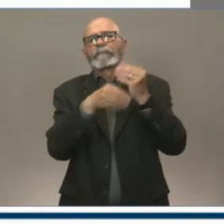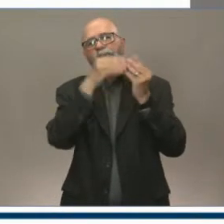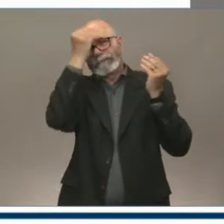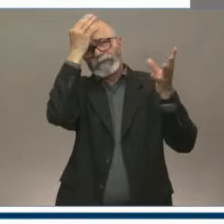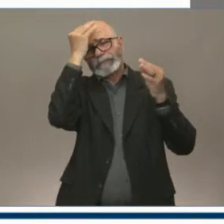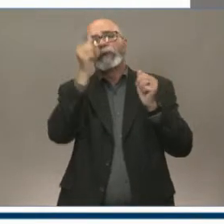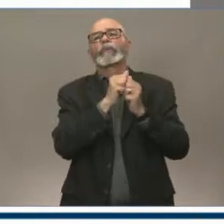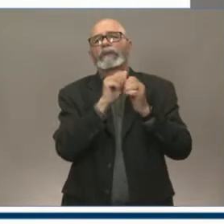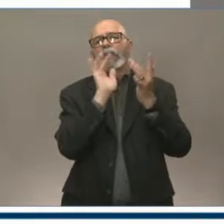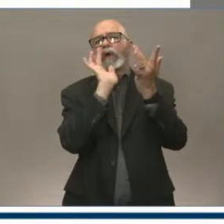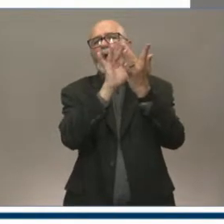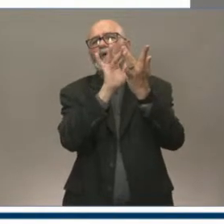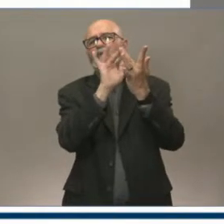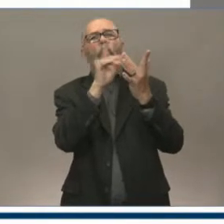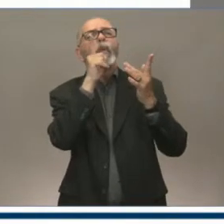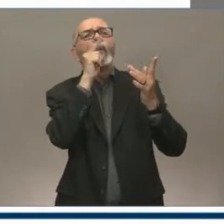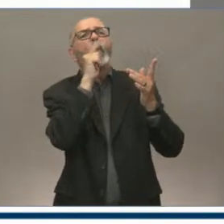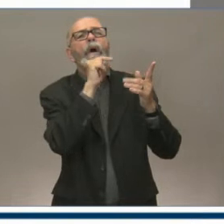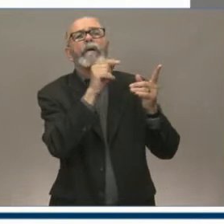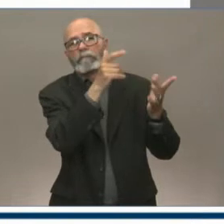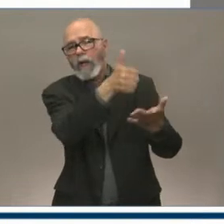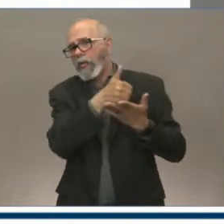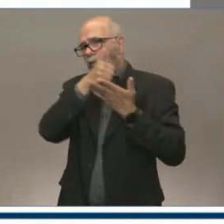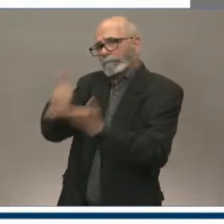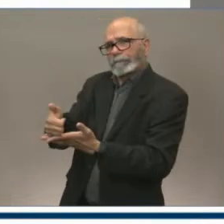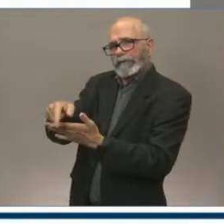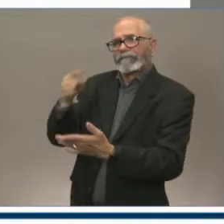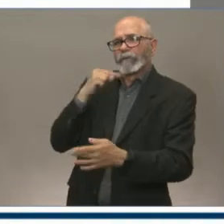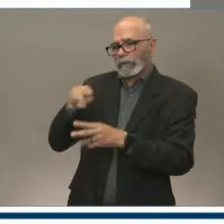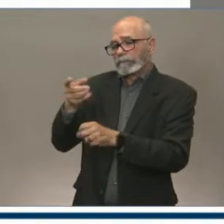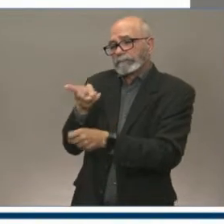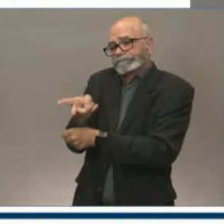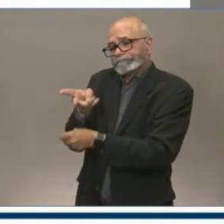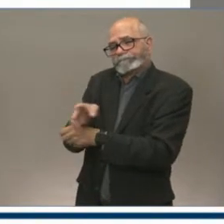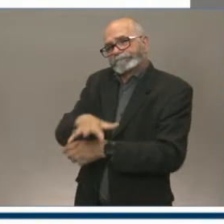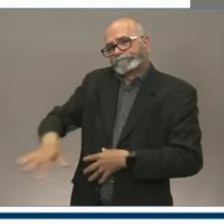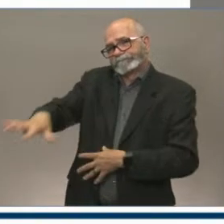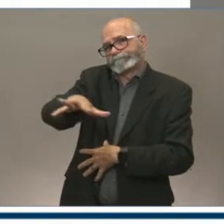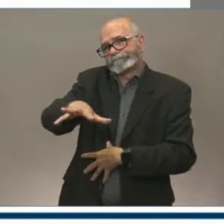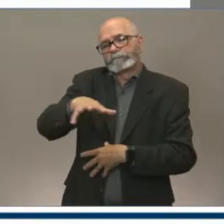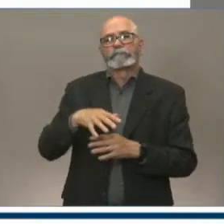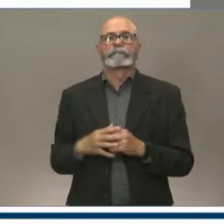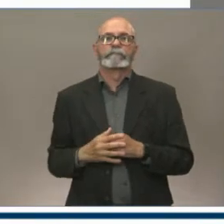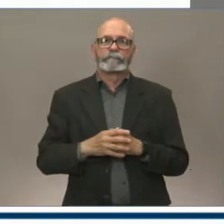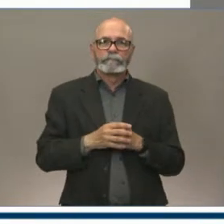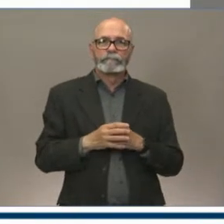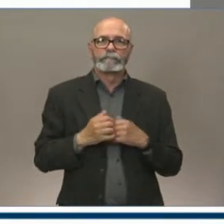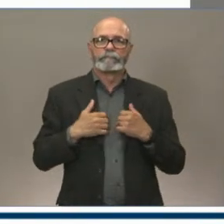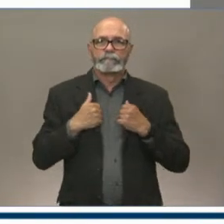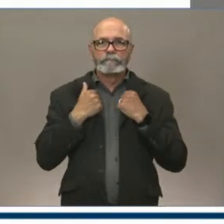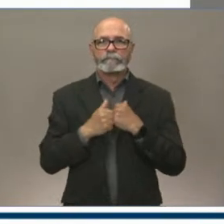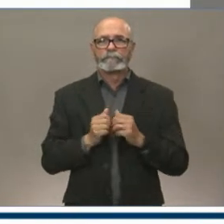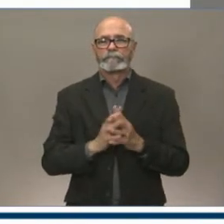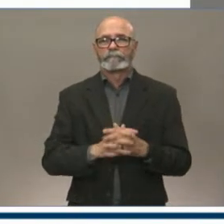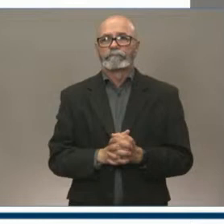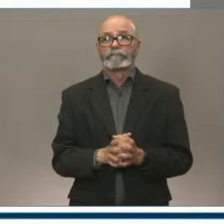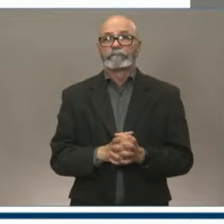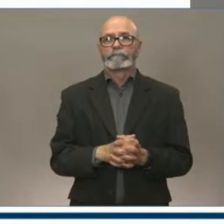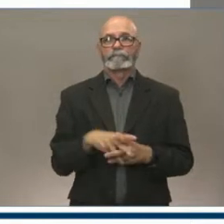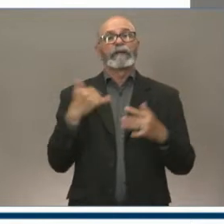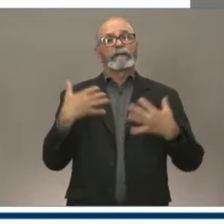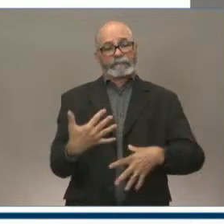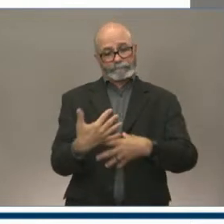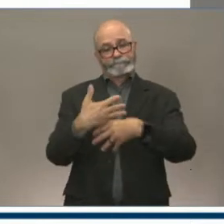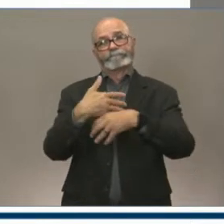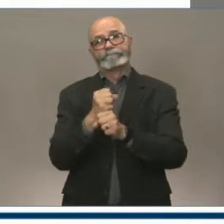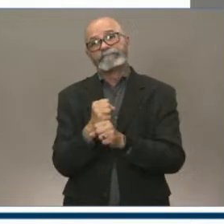get put in touch so you can urgently arrange the child care that you need. I'll now summarize the closures for the next 2